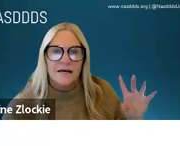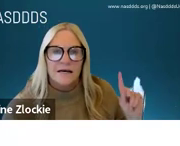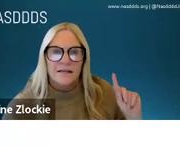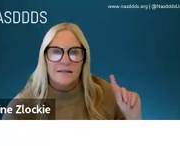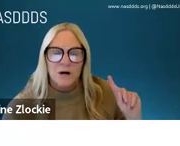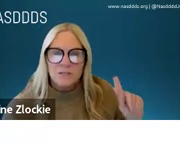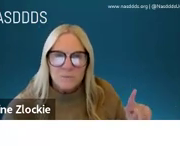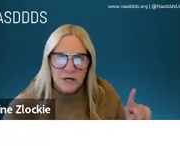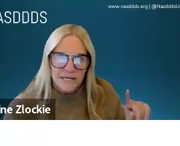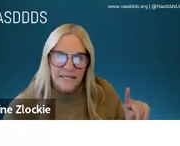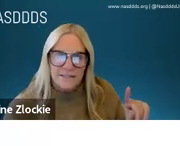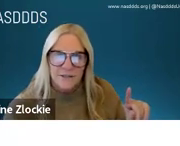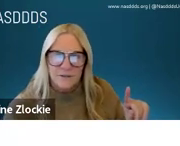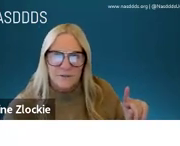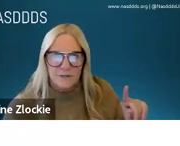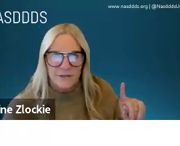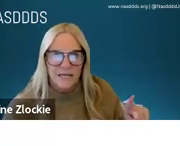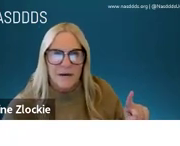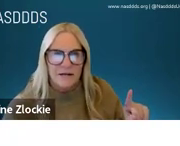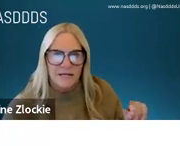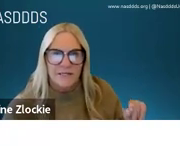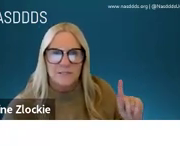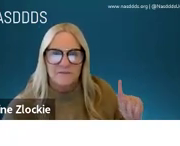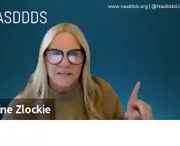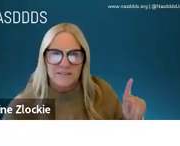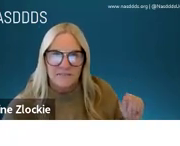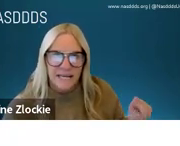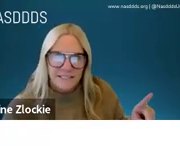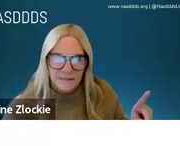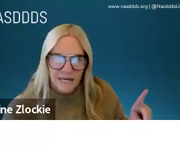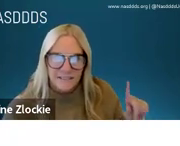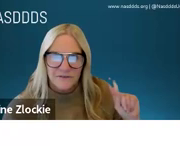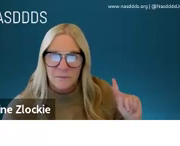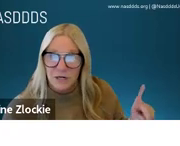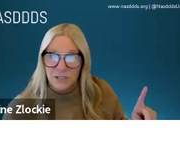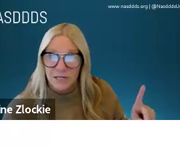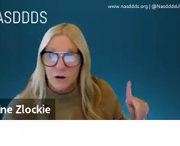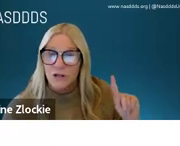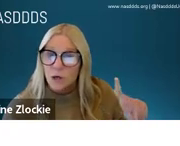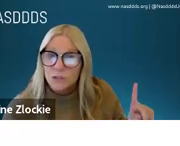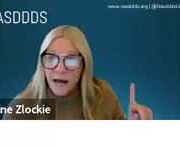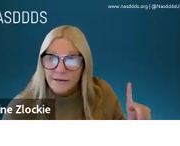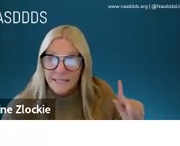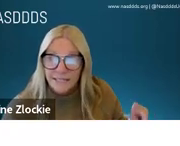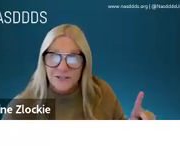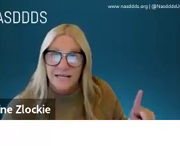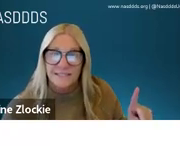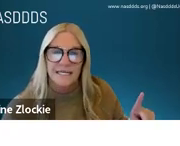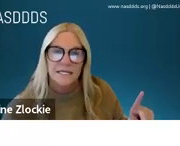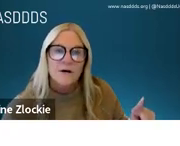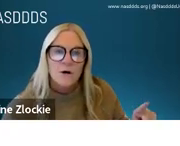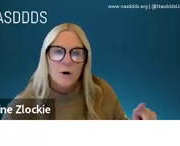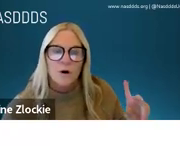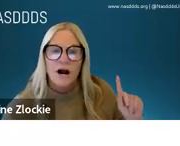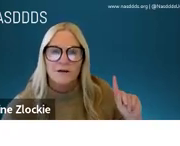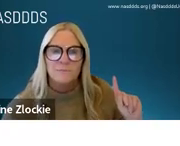3/17/2014. The most important thing to think about here is providers of HCBS for the person or those who have an interest